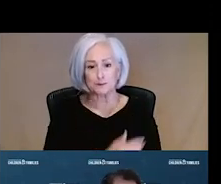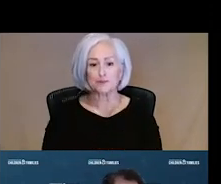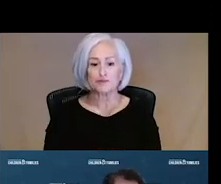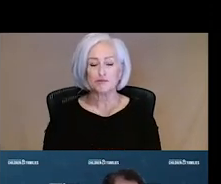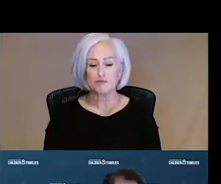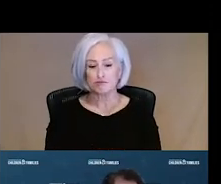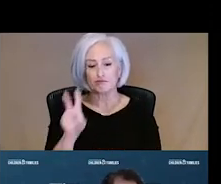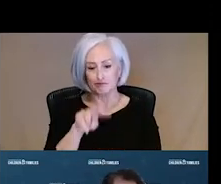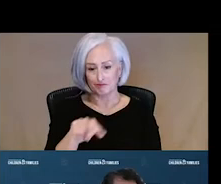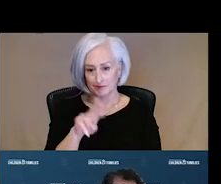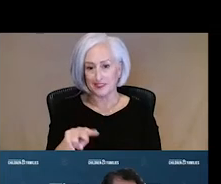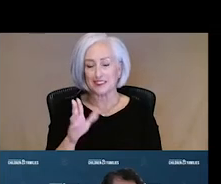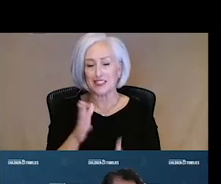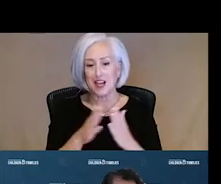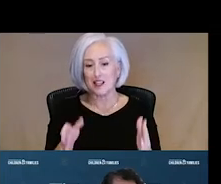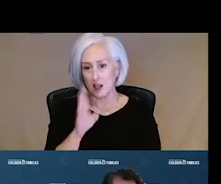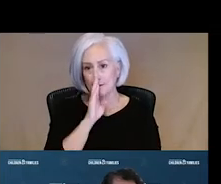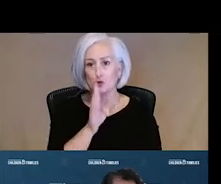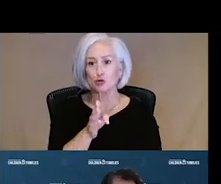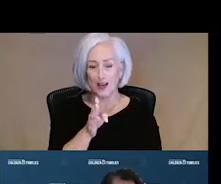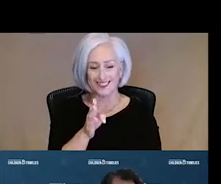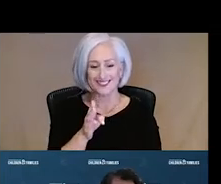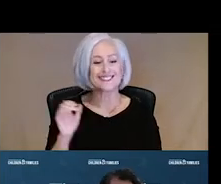Seeing lots of Ds and directs, yes.